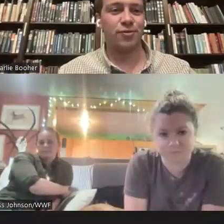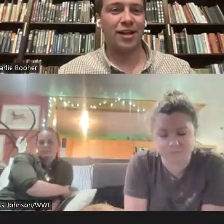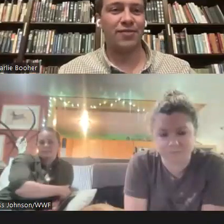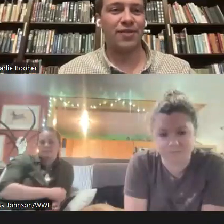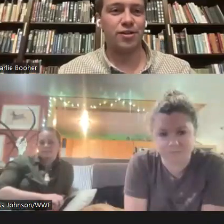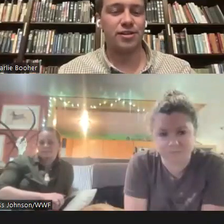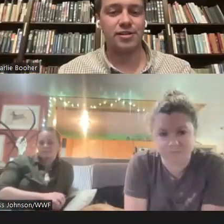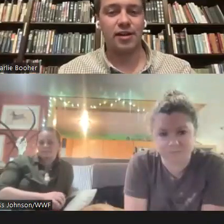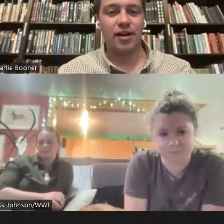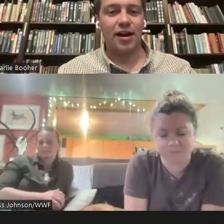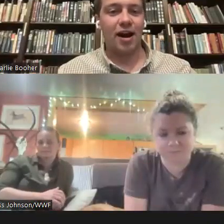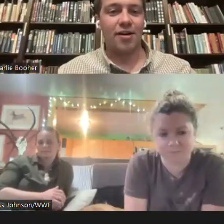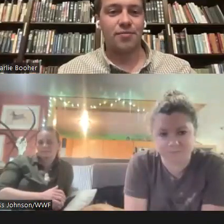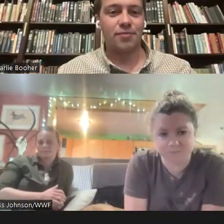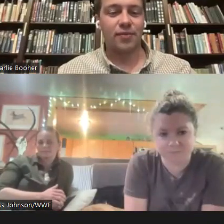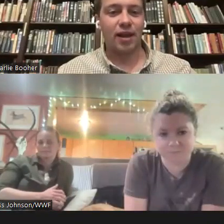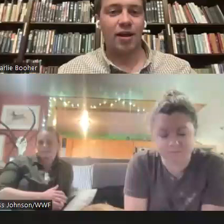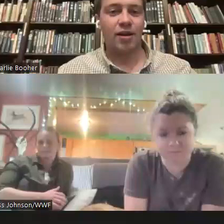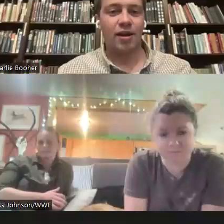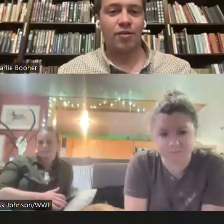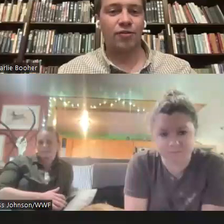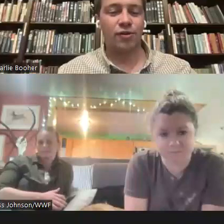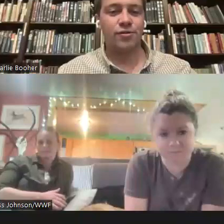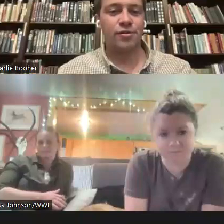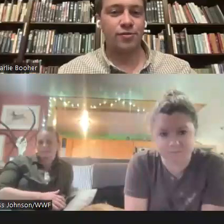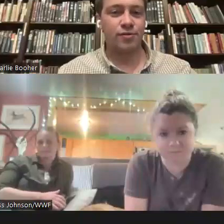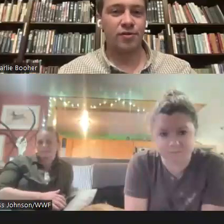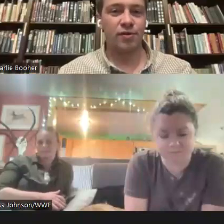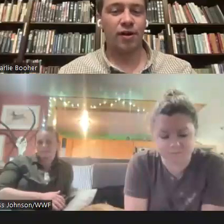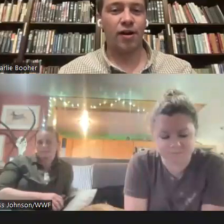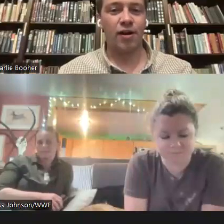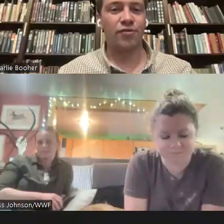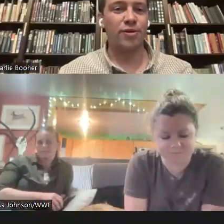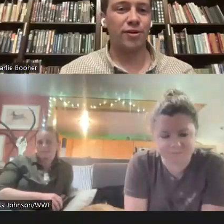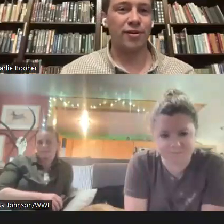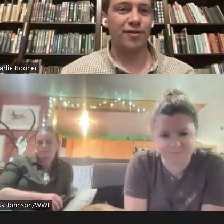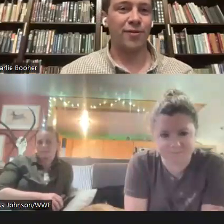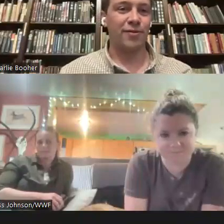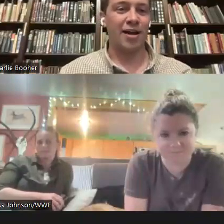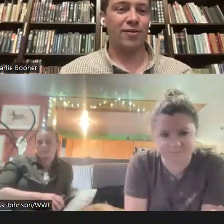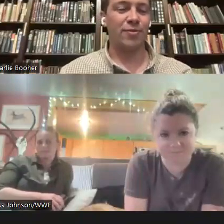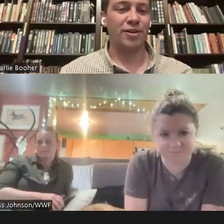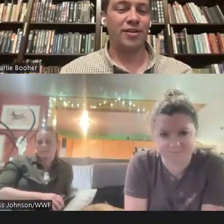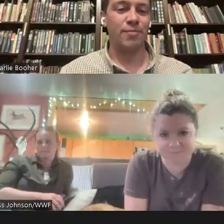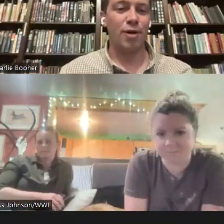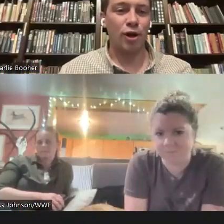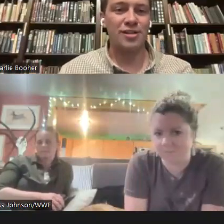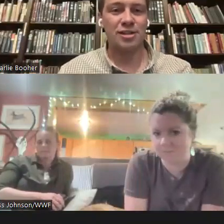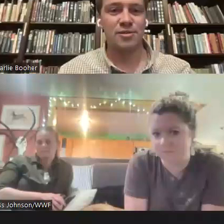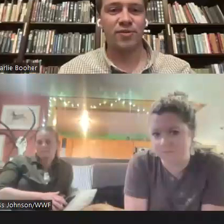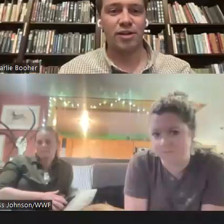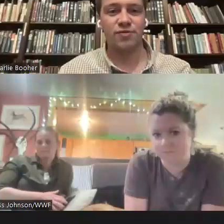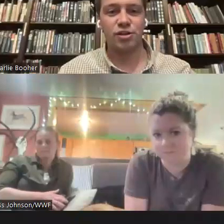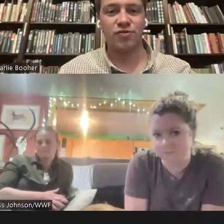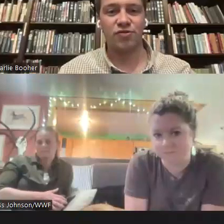state fish and wildlife agencies. And for those who unfamiliar or haven't heard about the